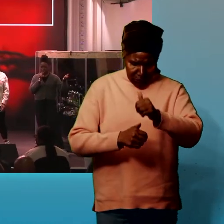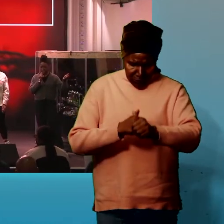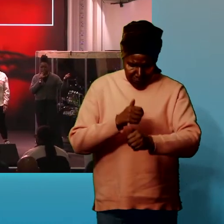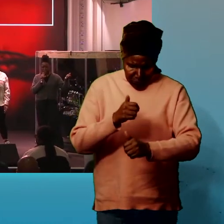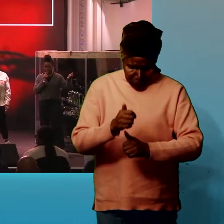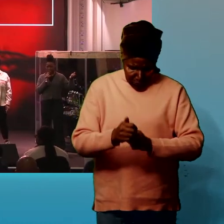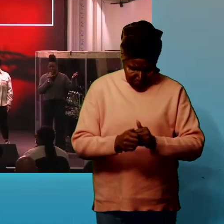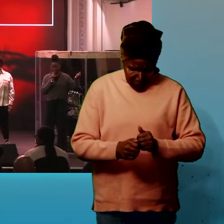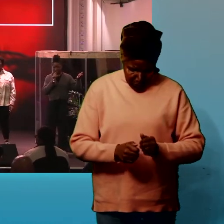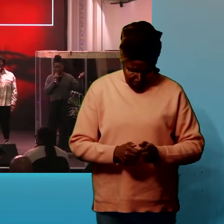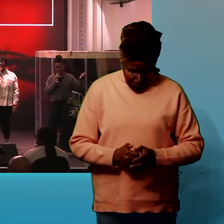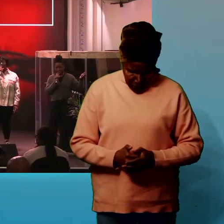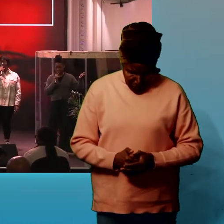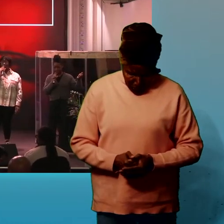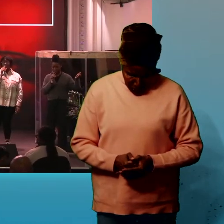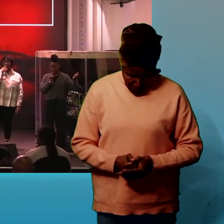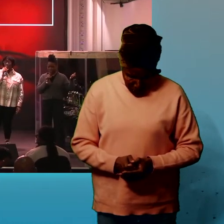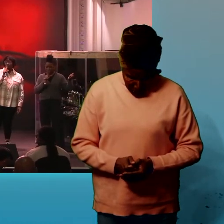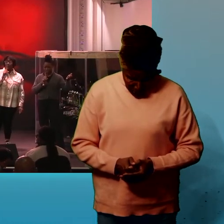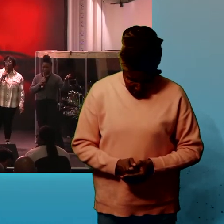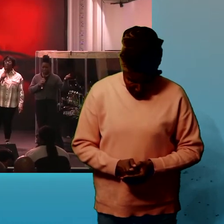our